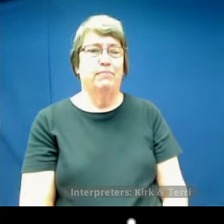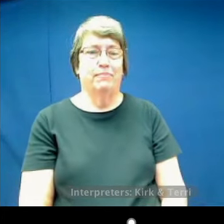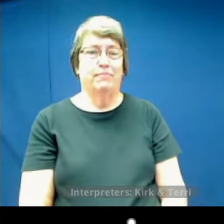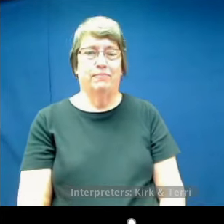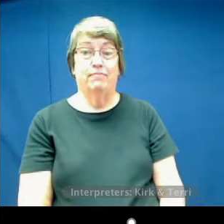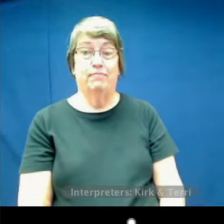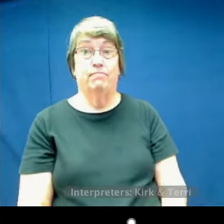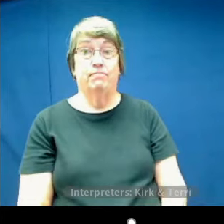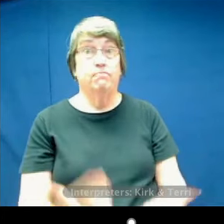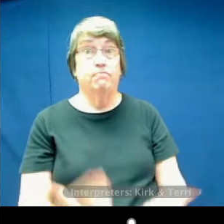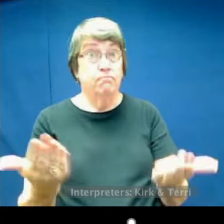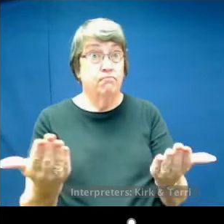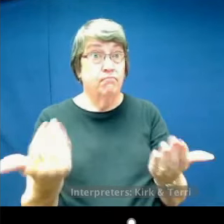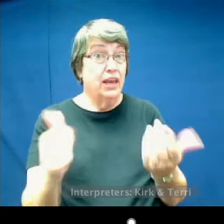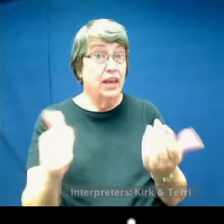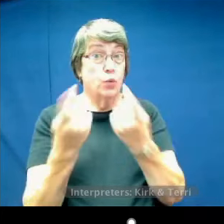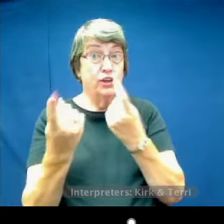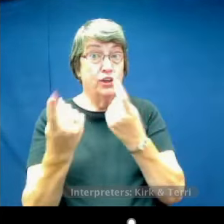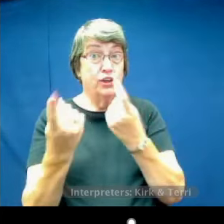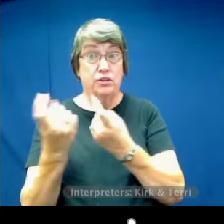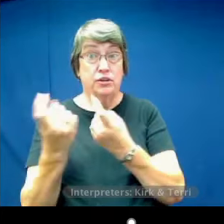Questions?